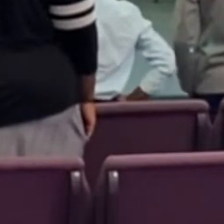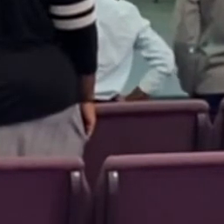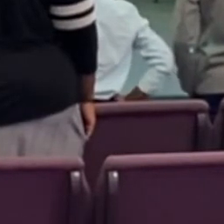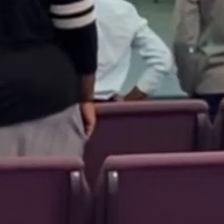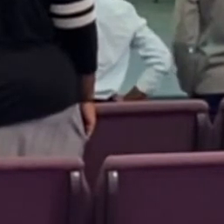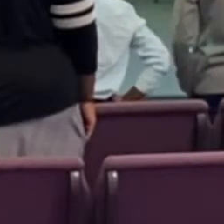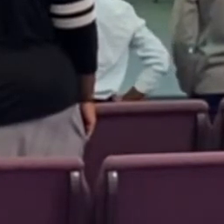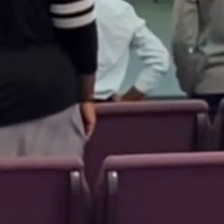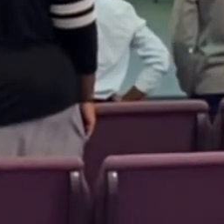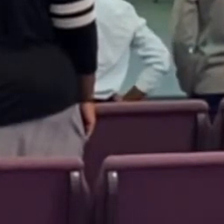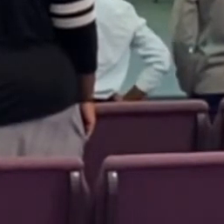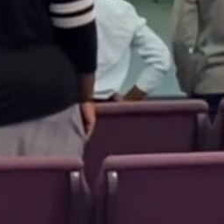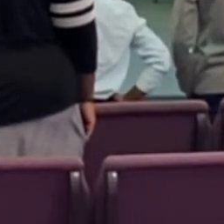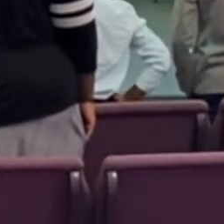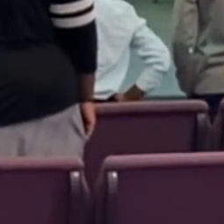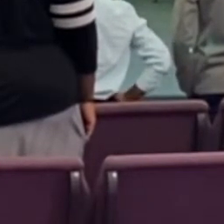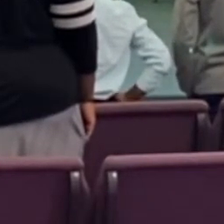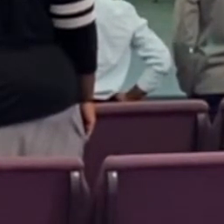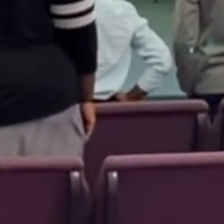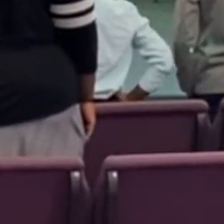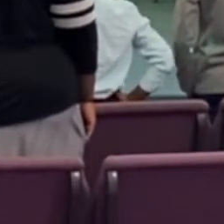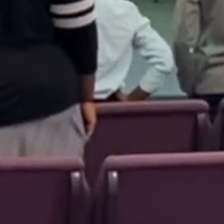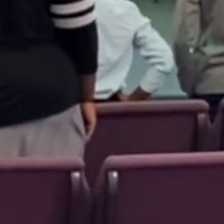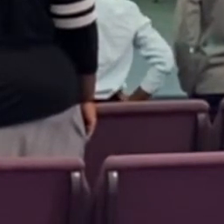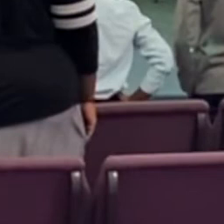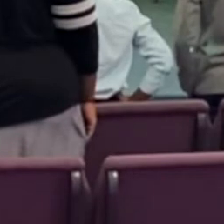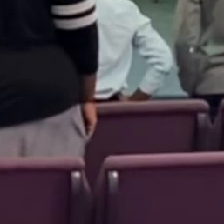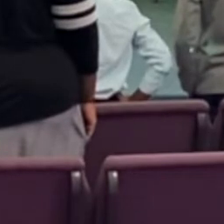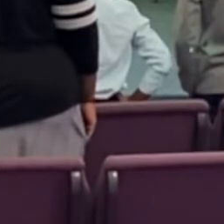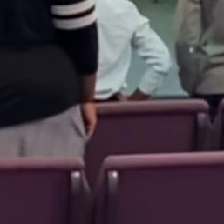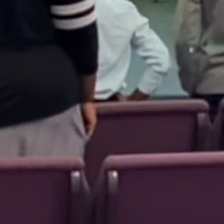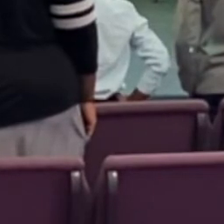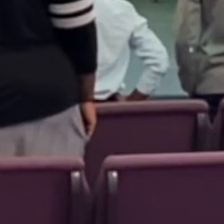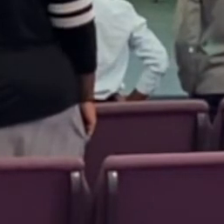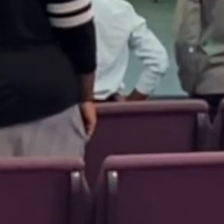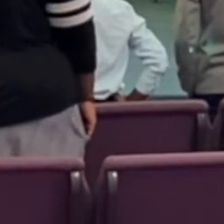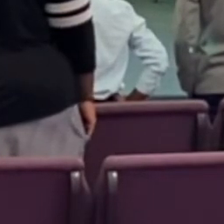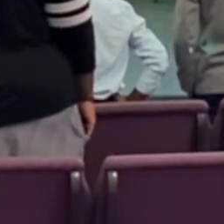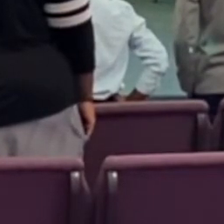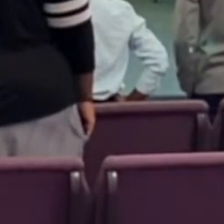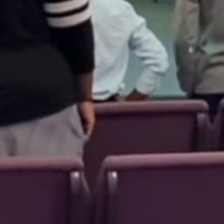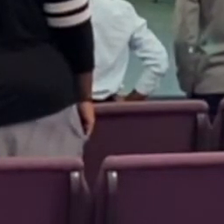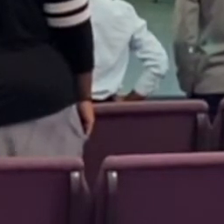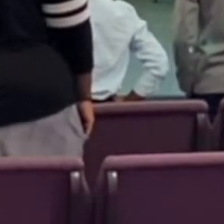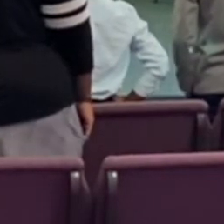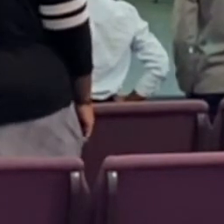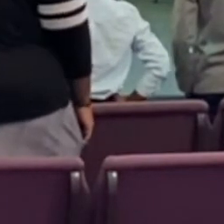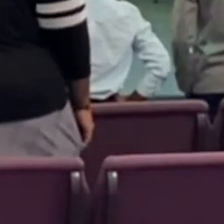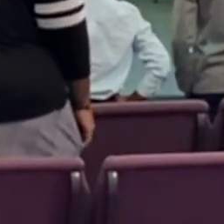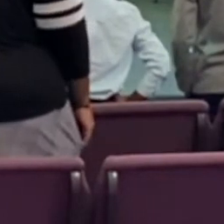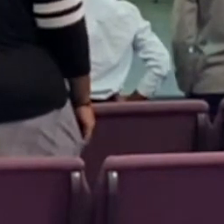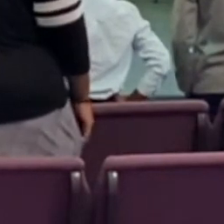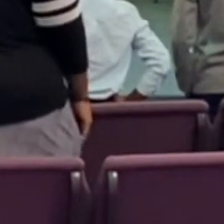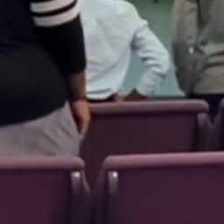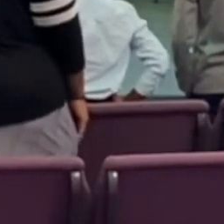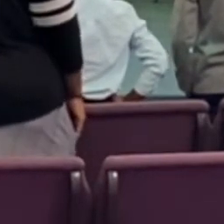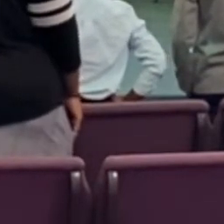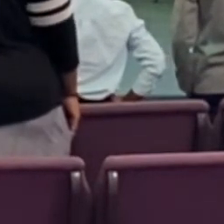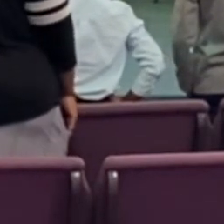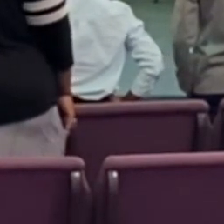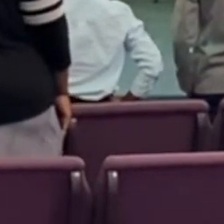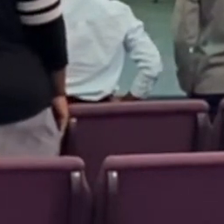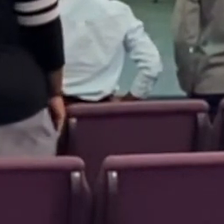pass, I have this underlined in my Bible, and it shall come to pass that